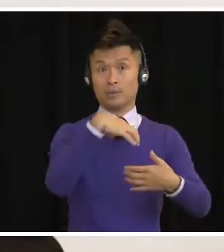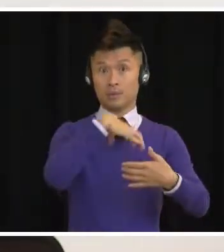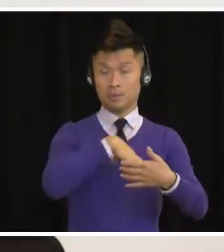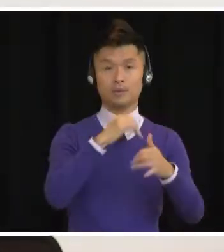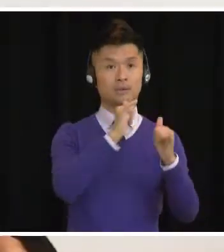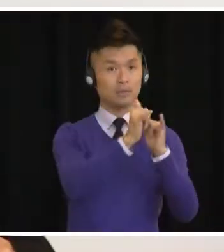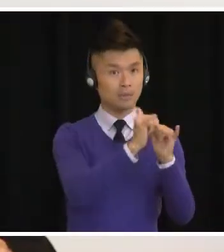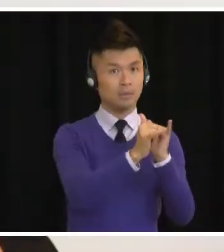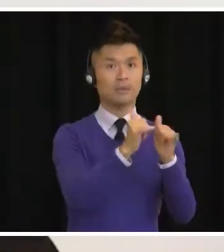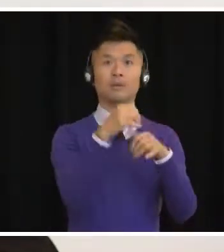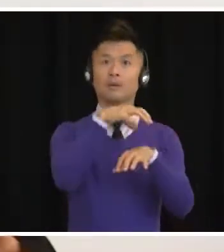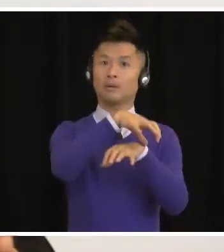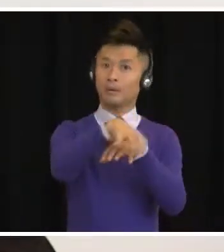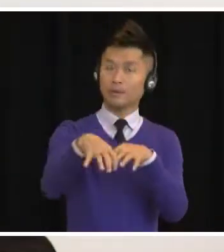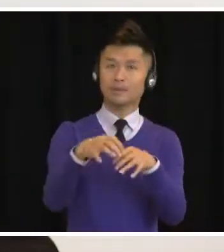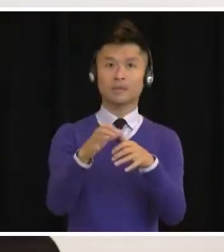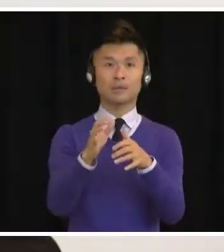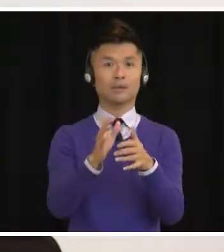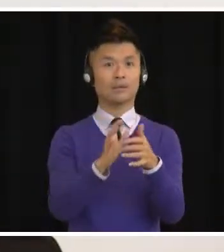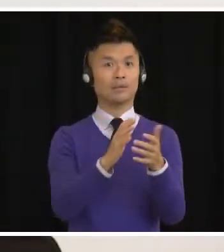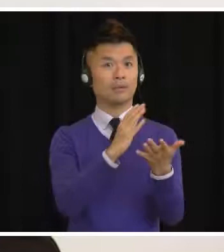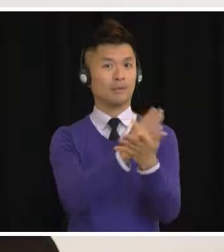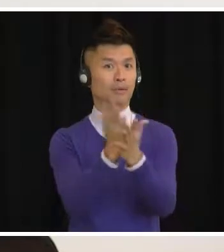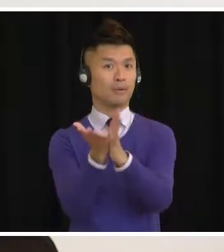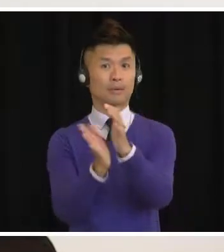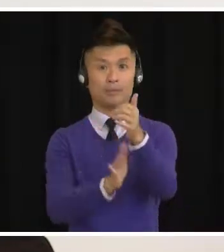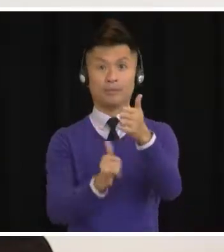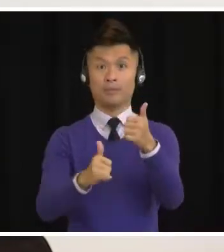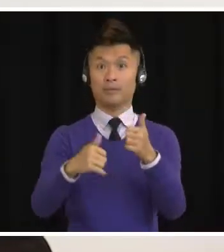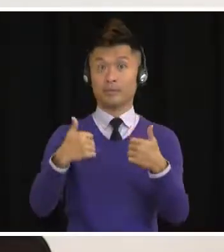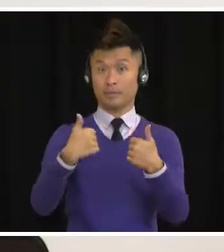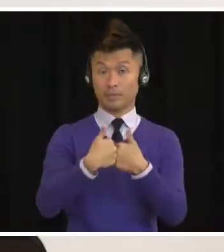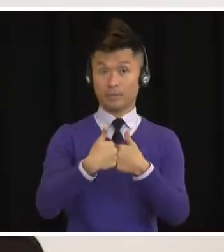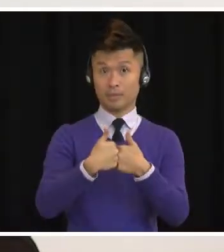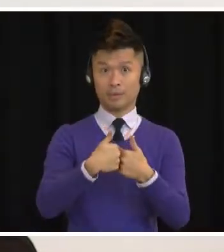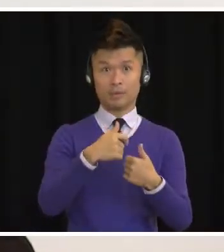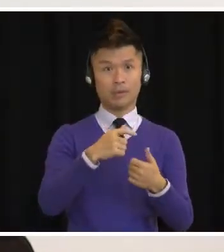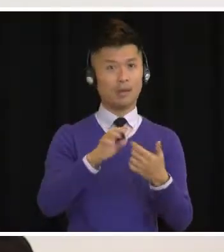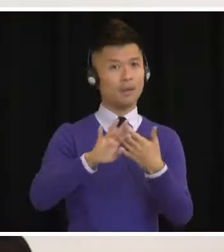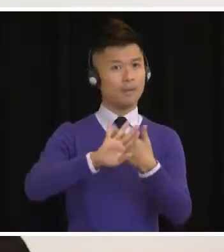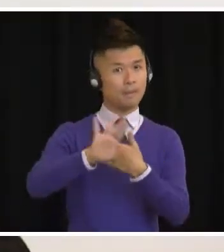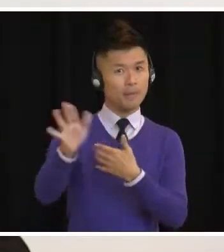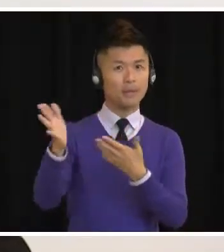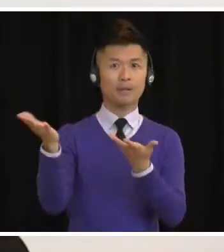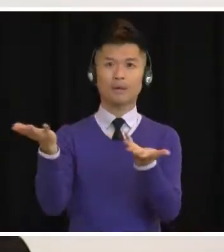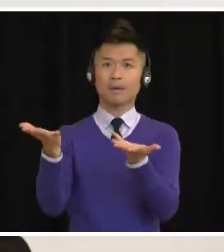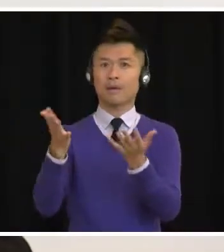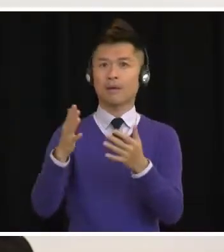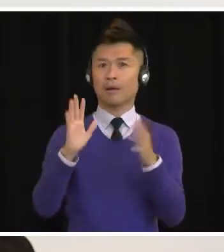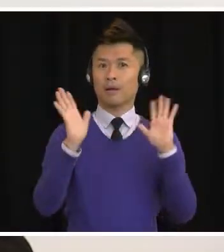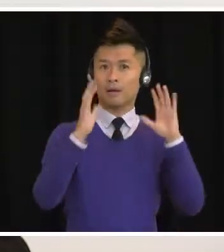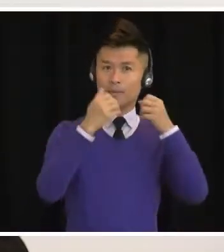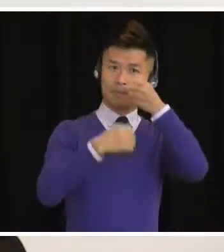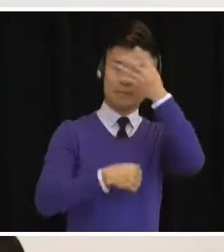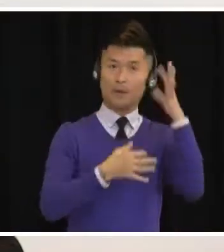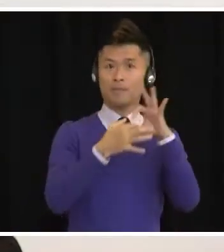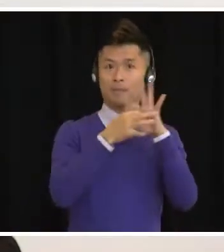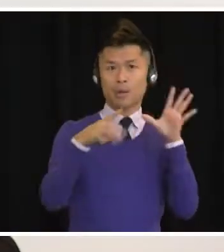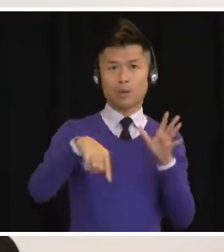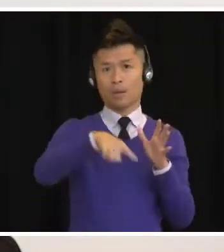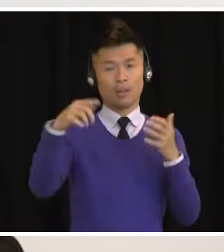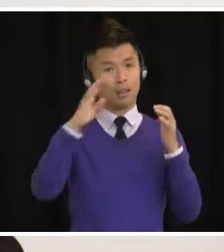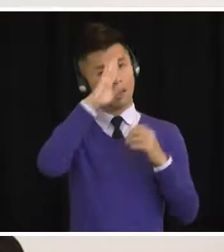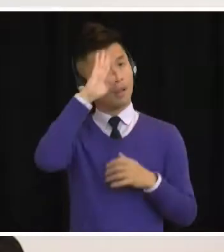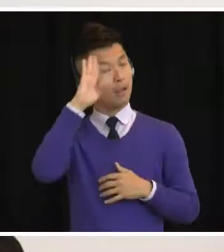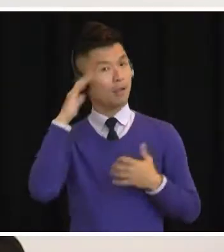not necessarily concerned with children. And I think that in my country anyway, we have